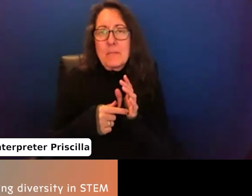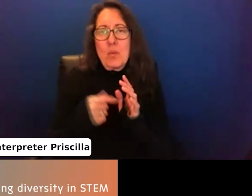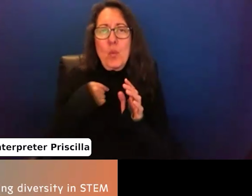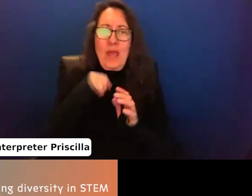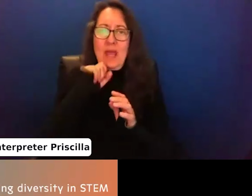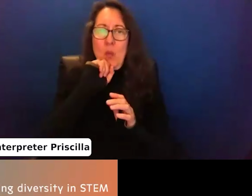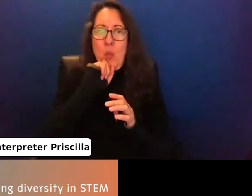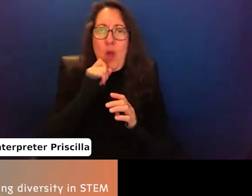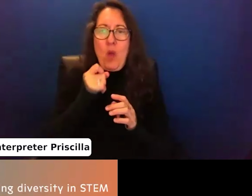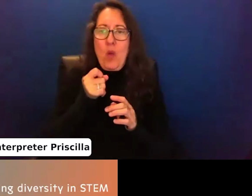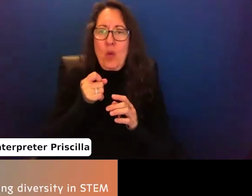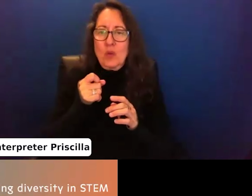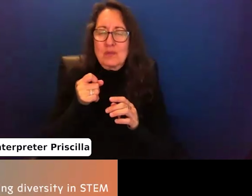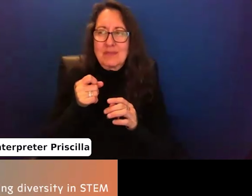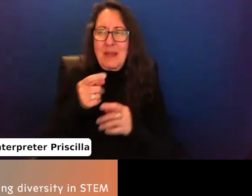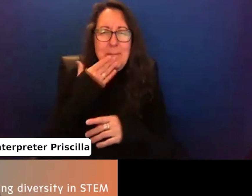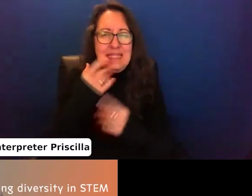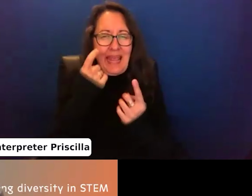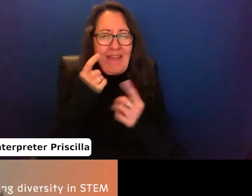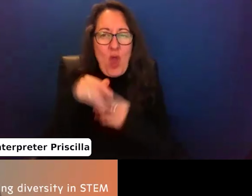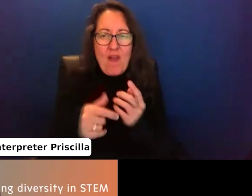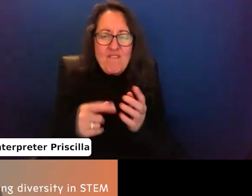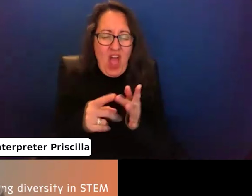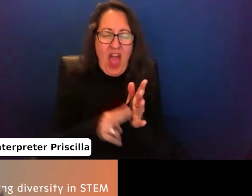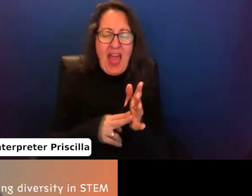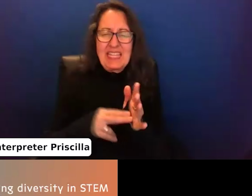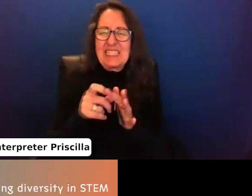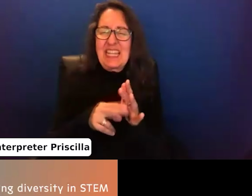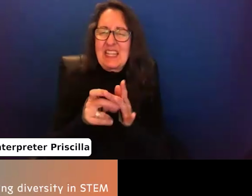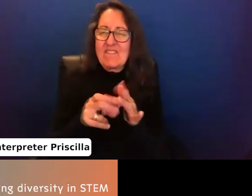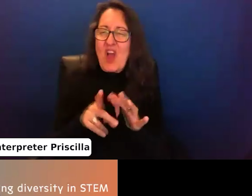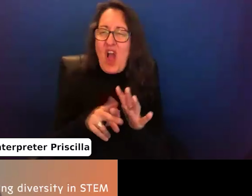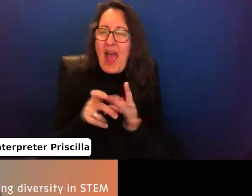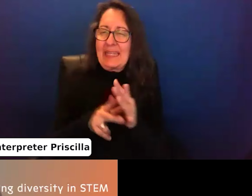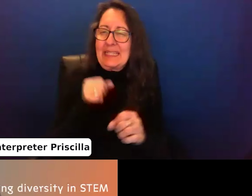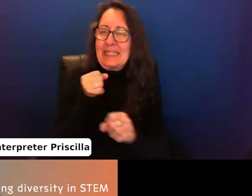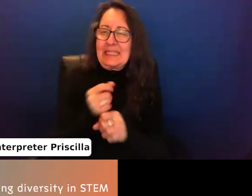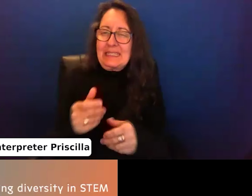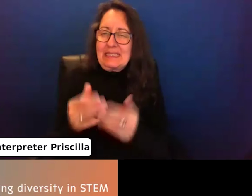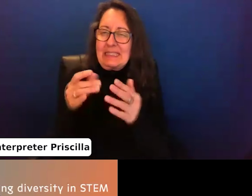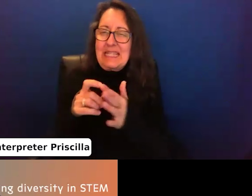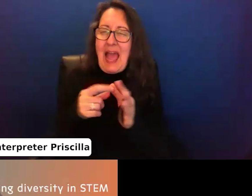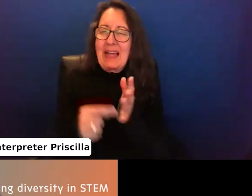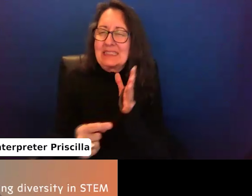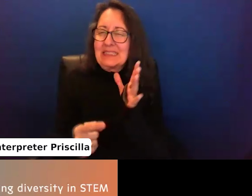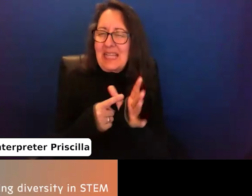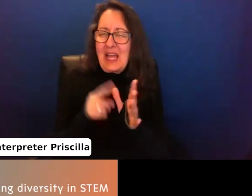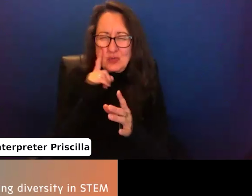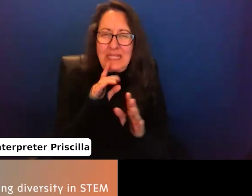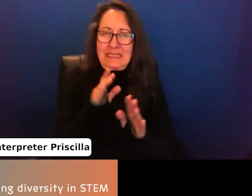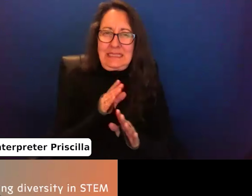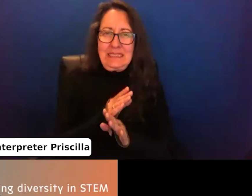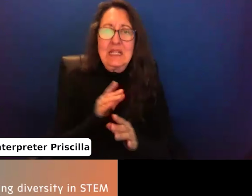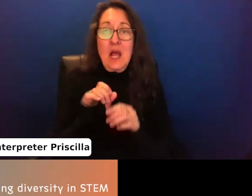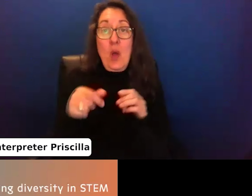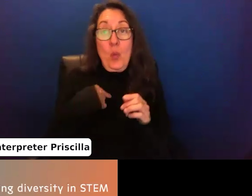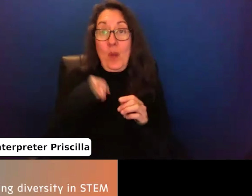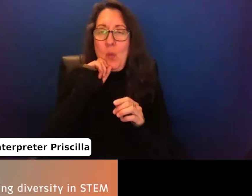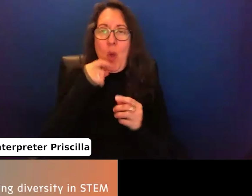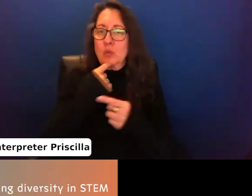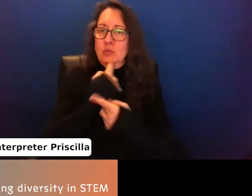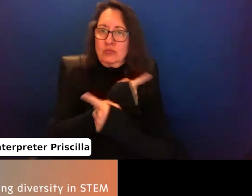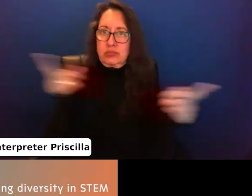to have their privacy, including the person that's asked this question. There is a document on the website that